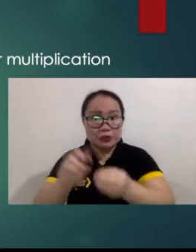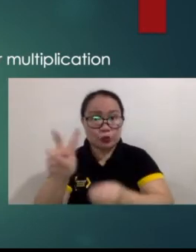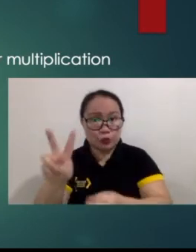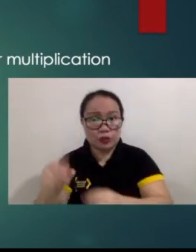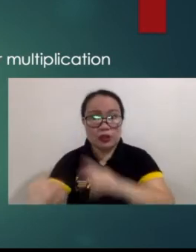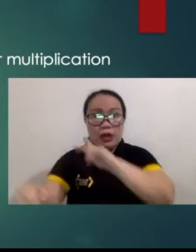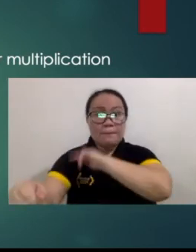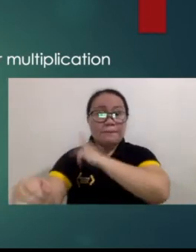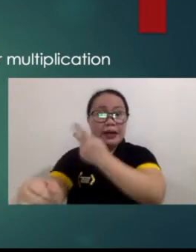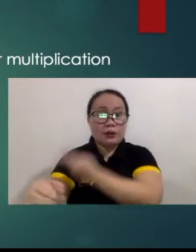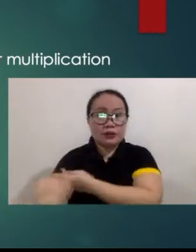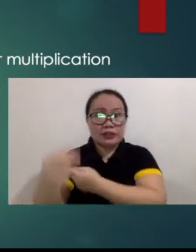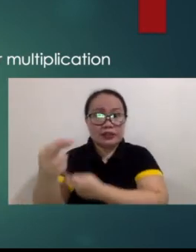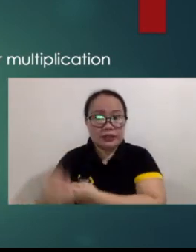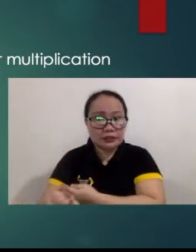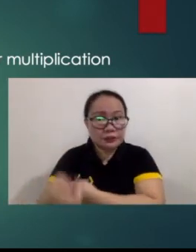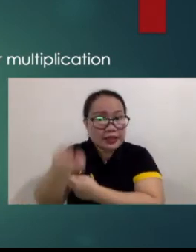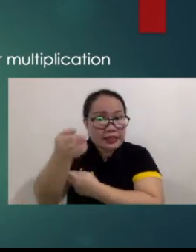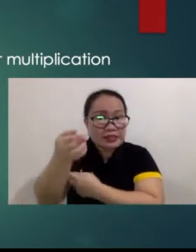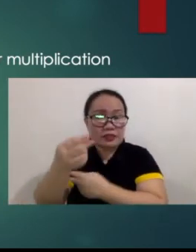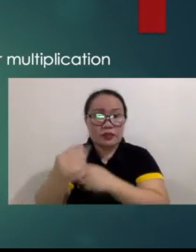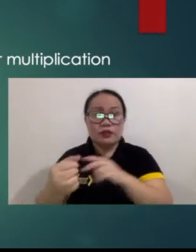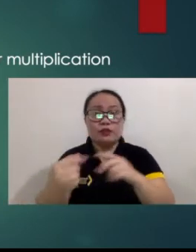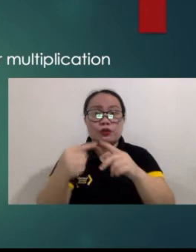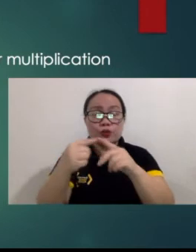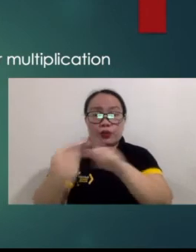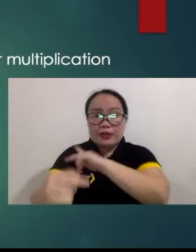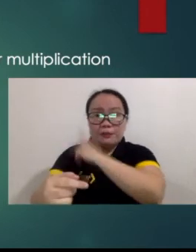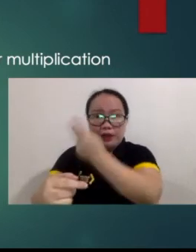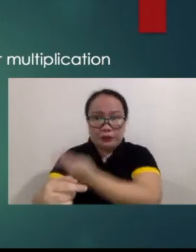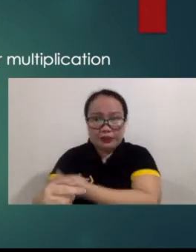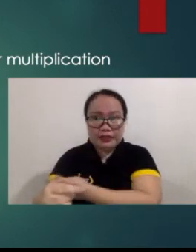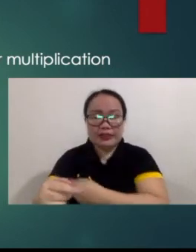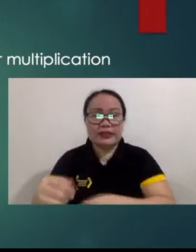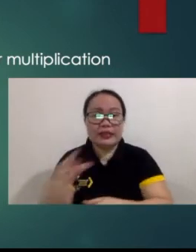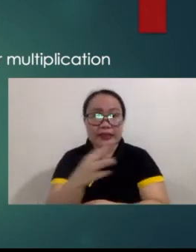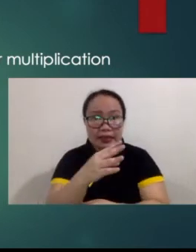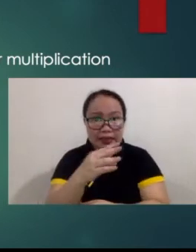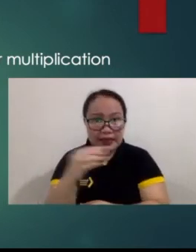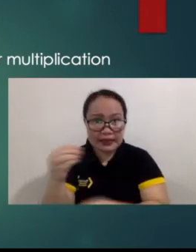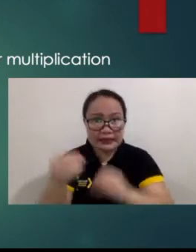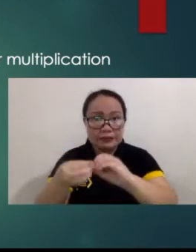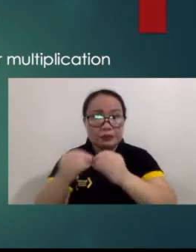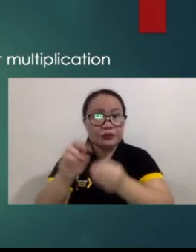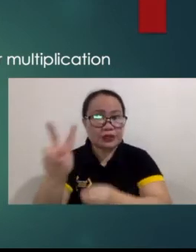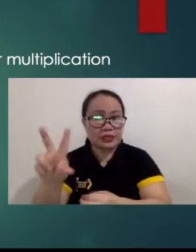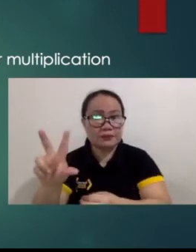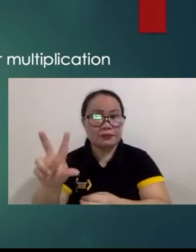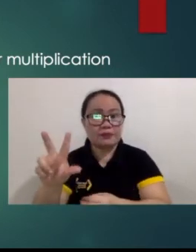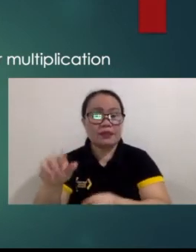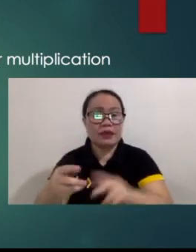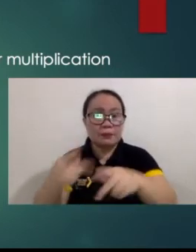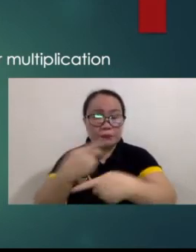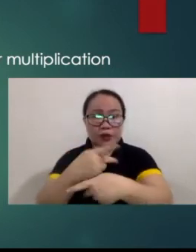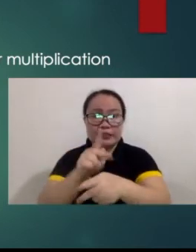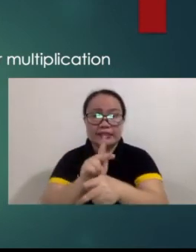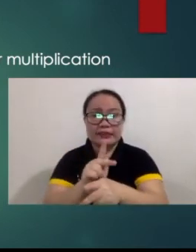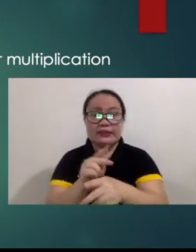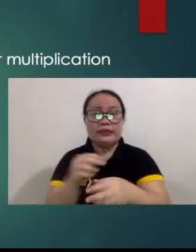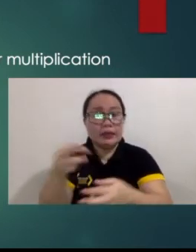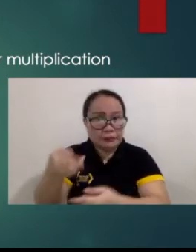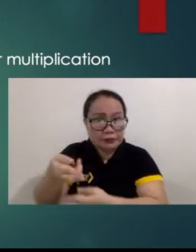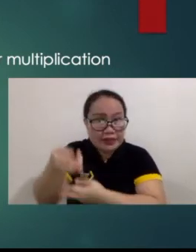Number 2, power raised to a power. And number 3,